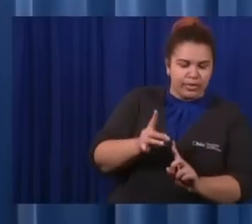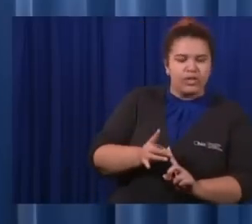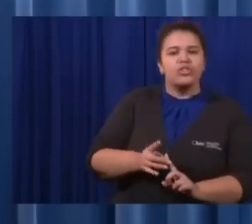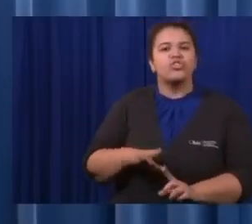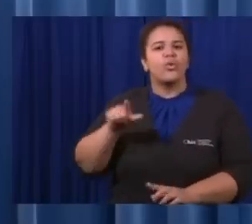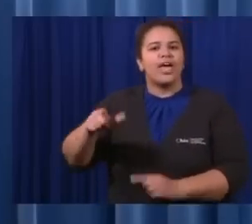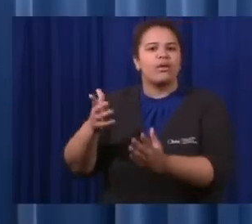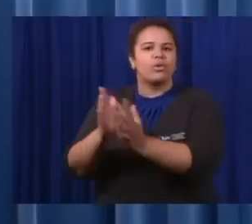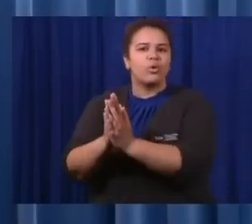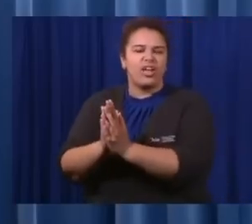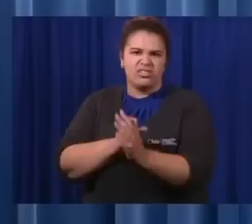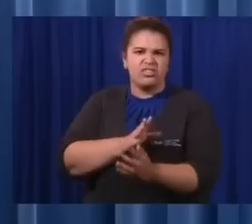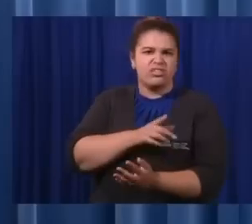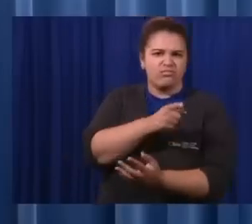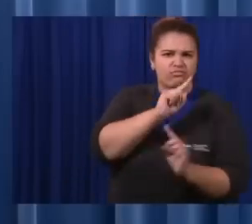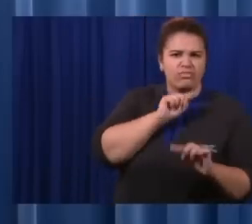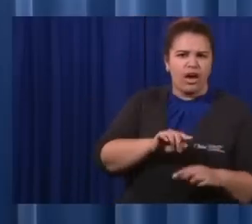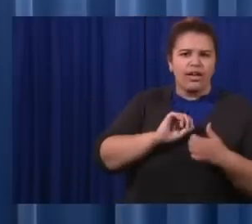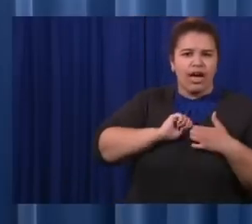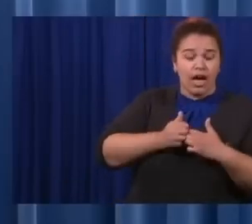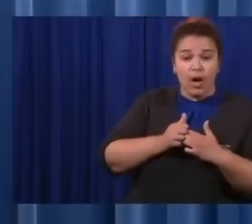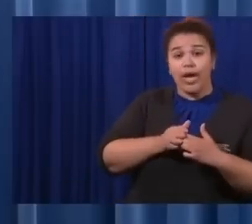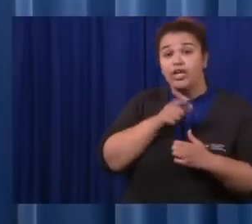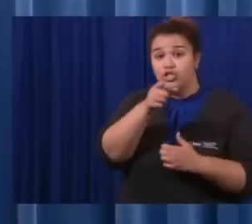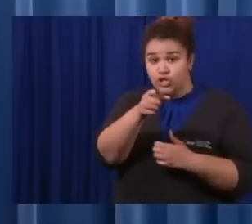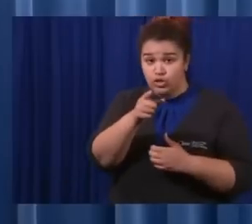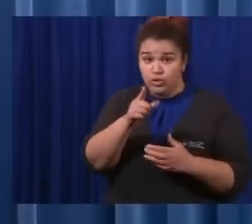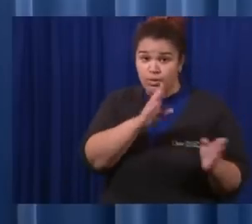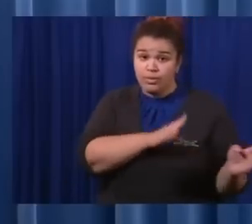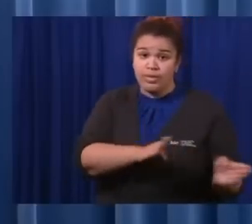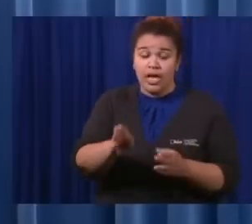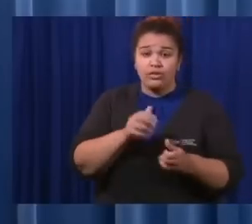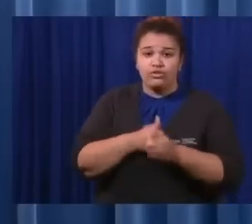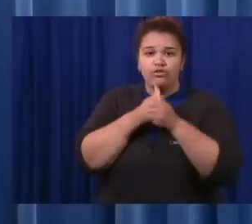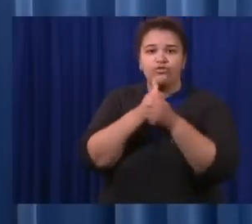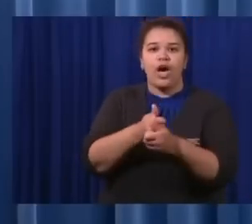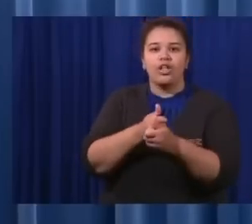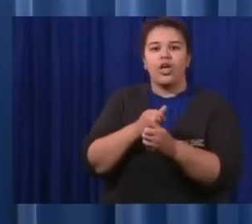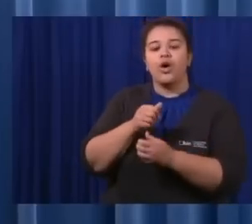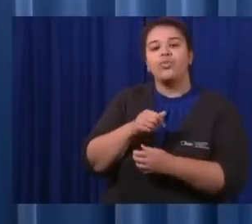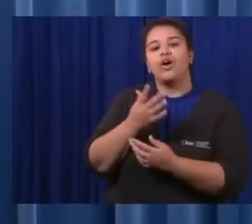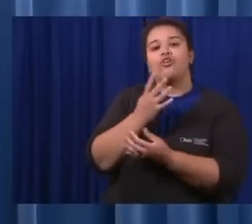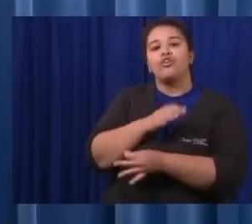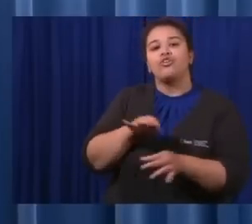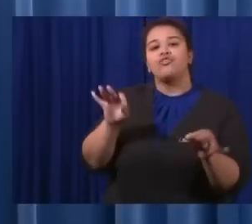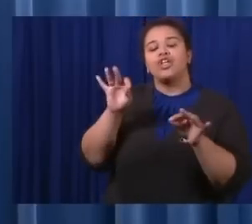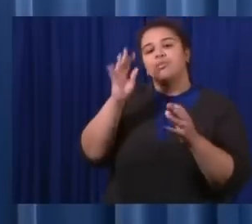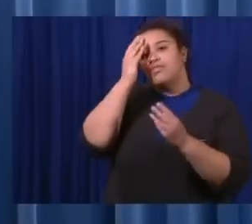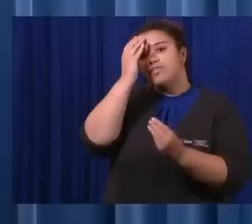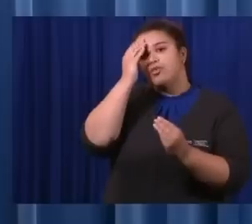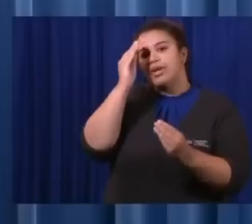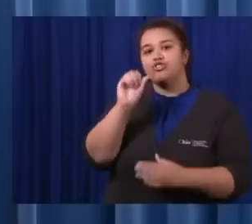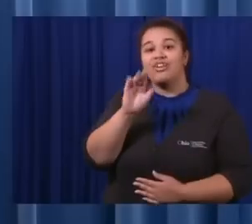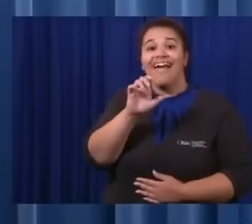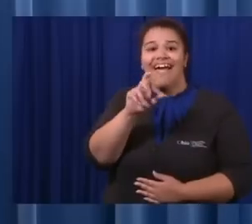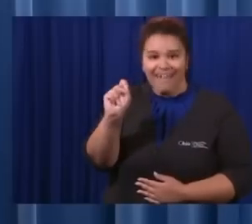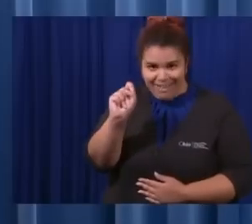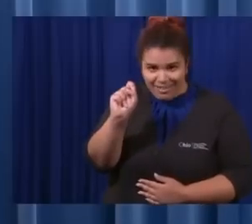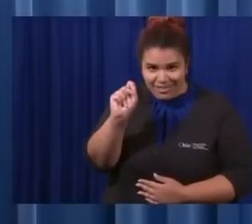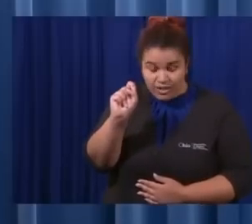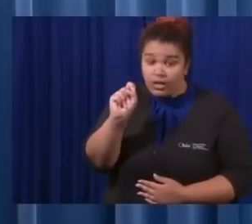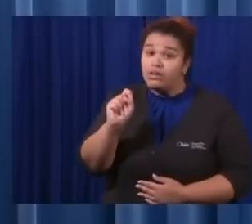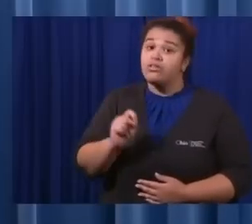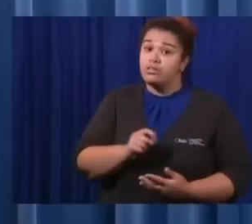to fulfill Freedom of Information Act records requests, some that have been denied and others that have been delayed?